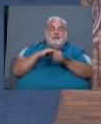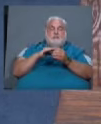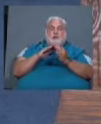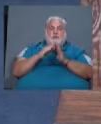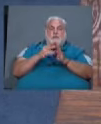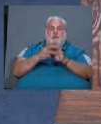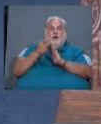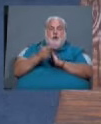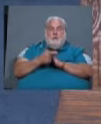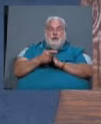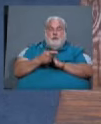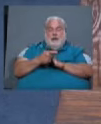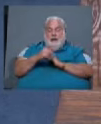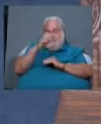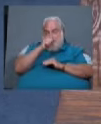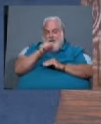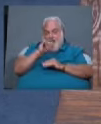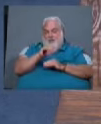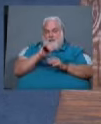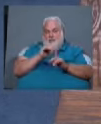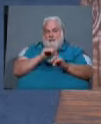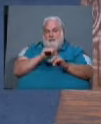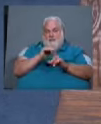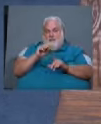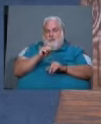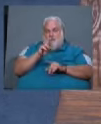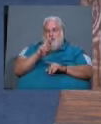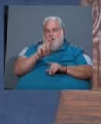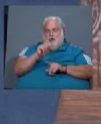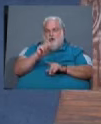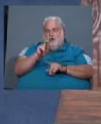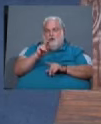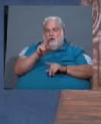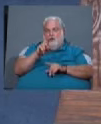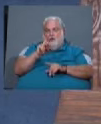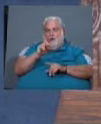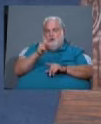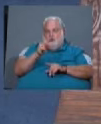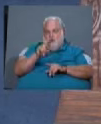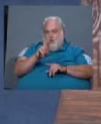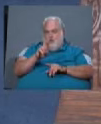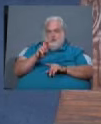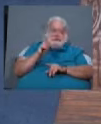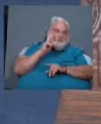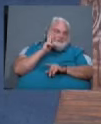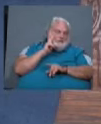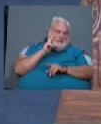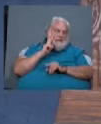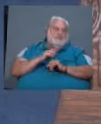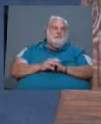so I would have to get with Mr. Turner and see.